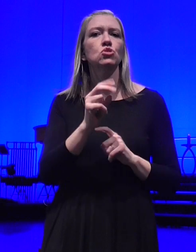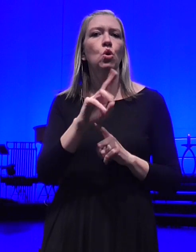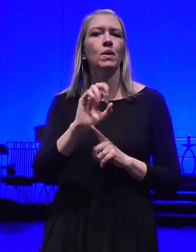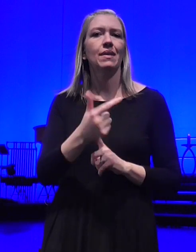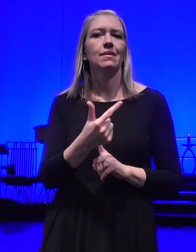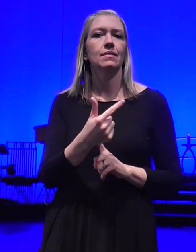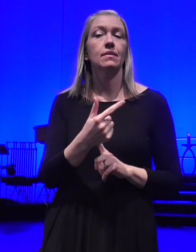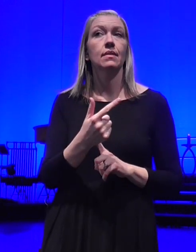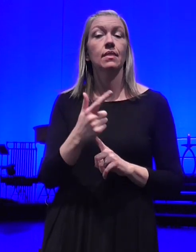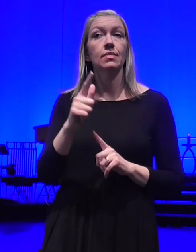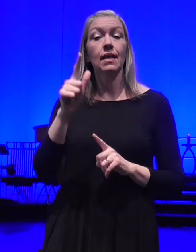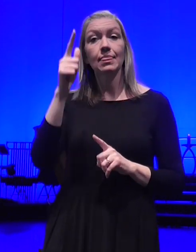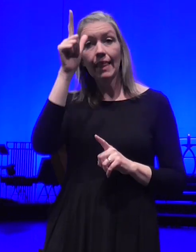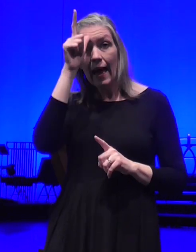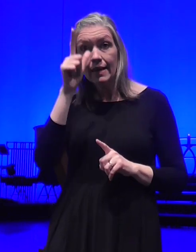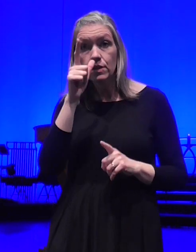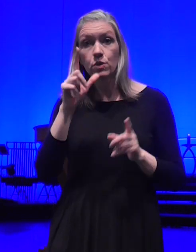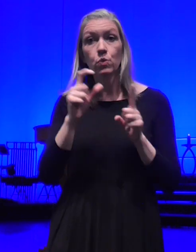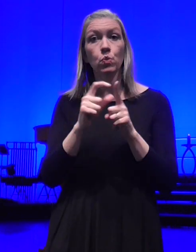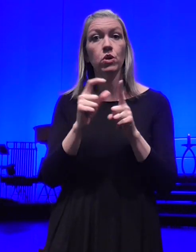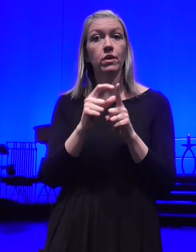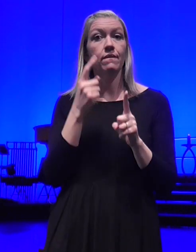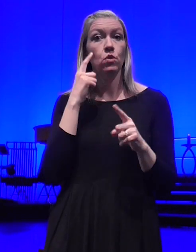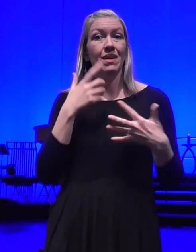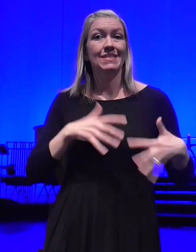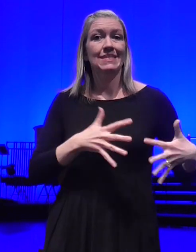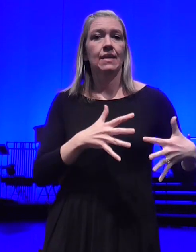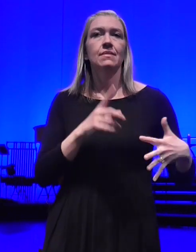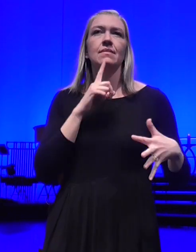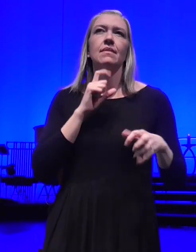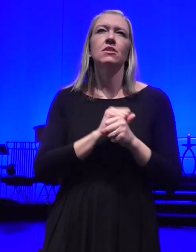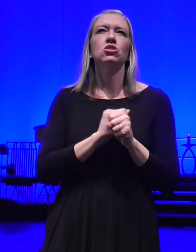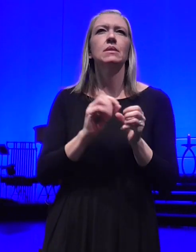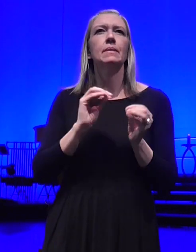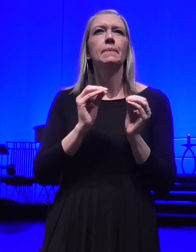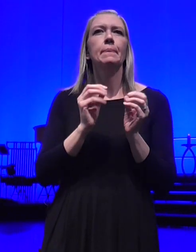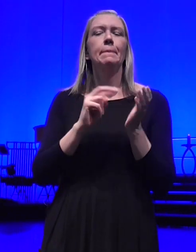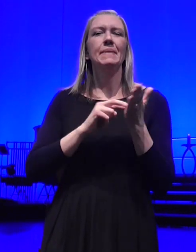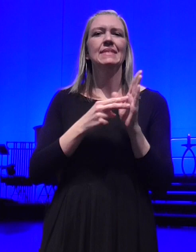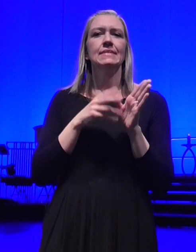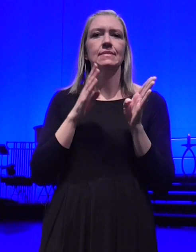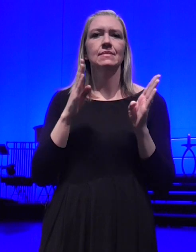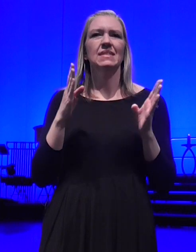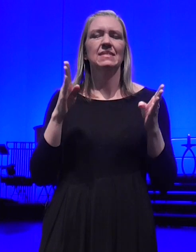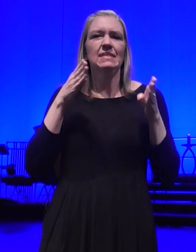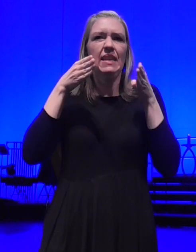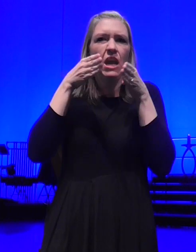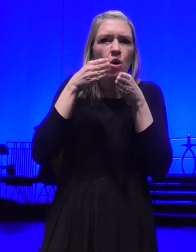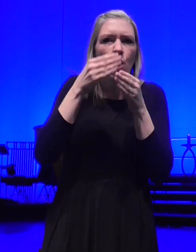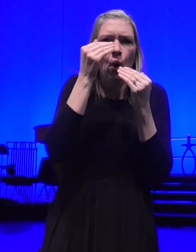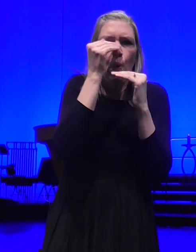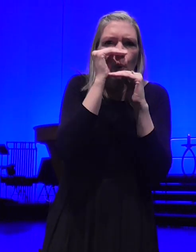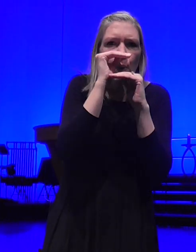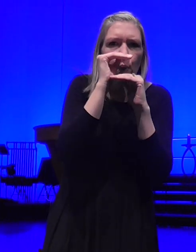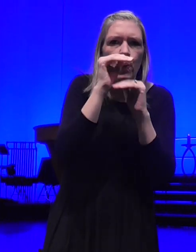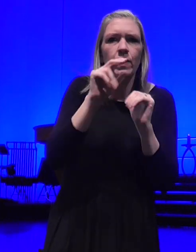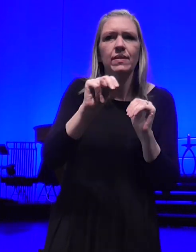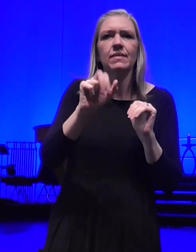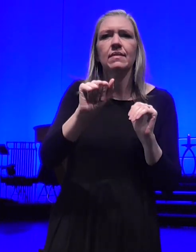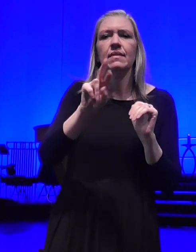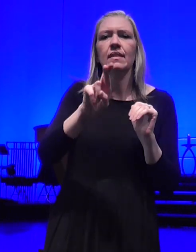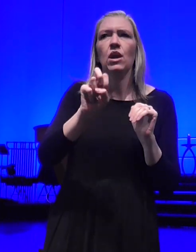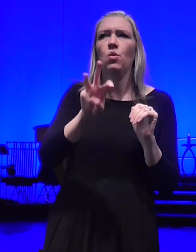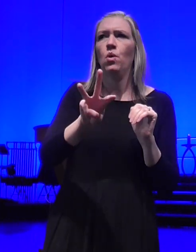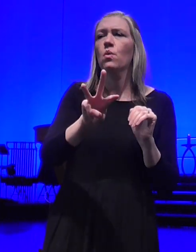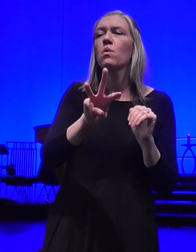Latin, the anxiety actually means a narrowing, a narrowness. And he talks about the fact